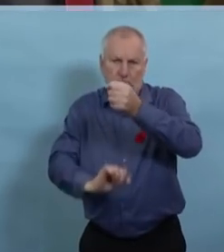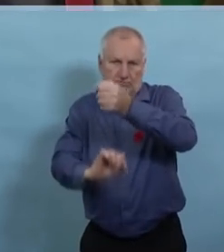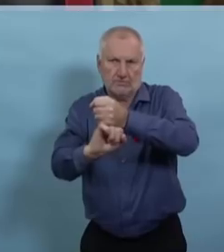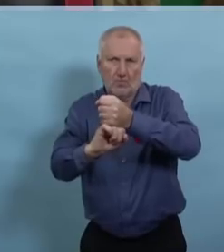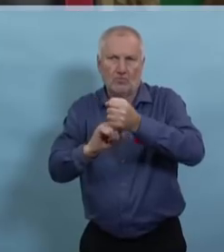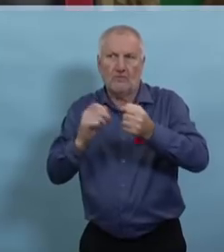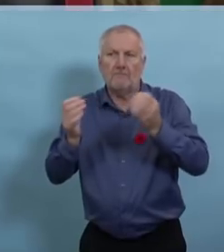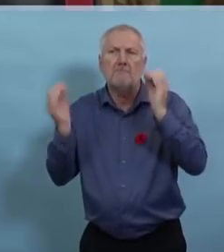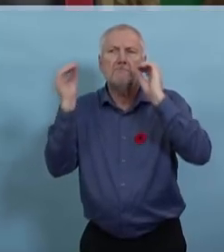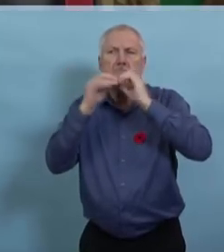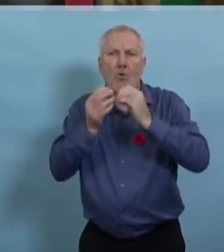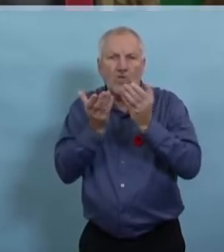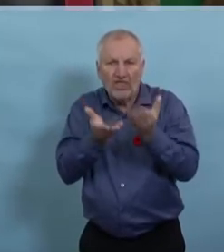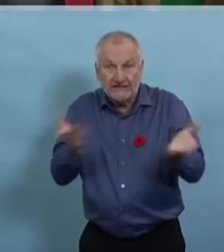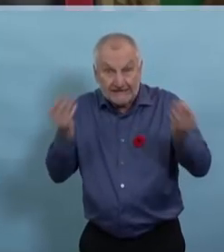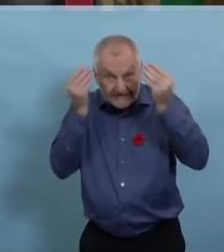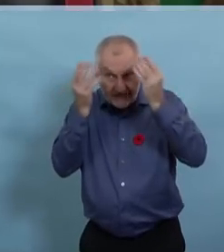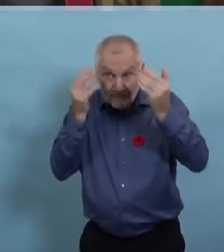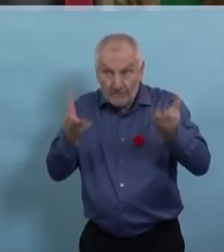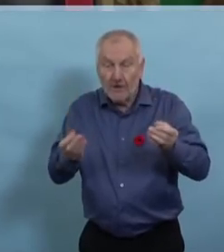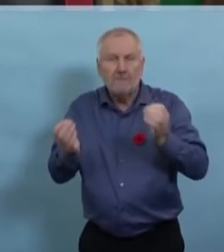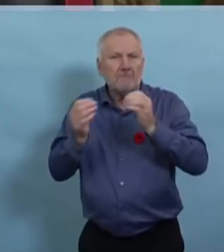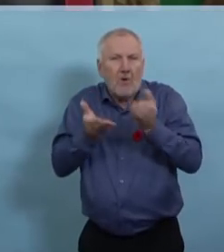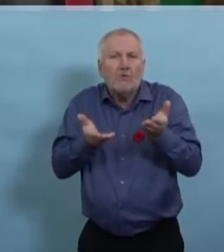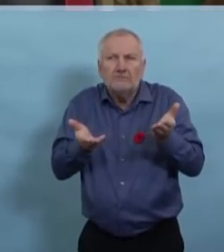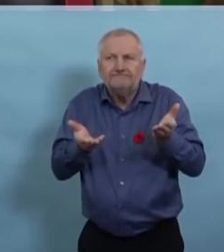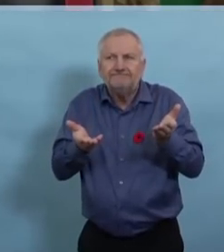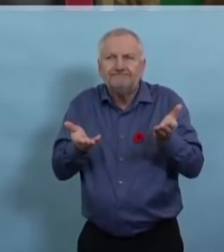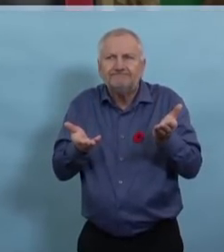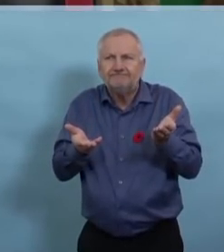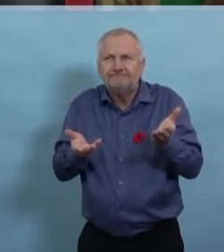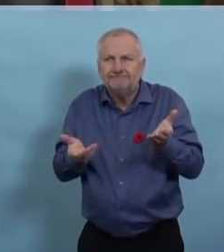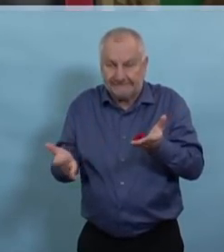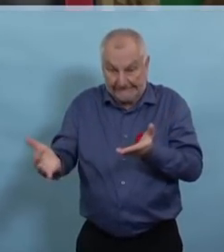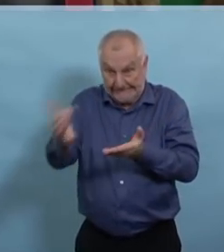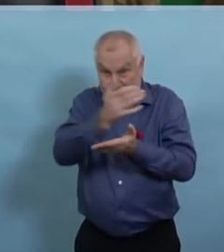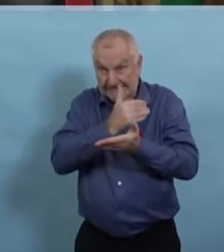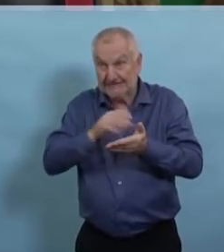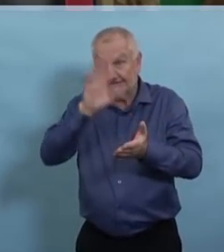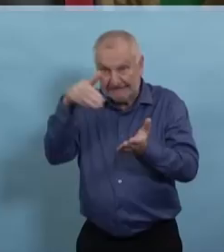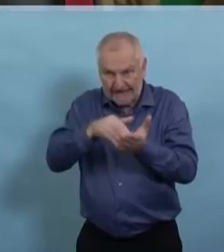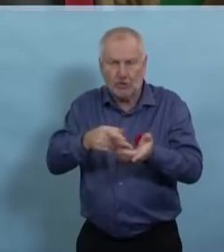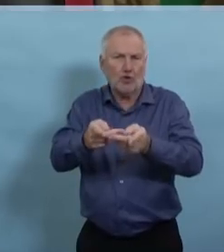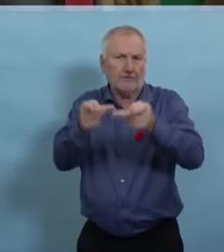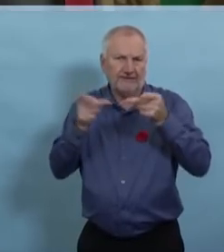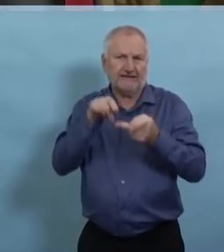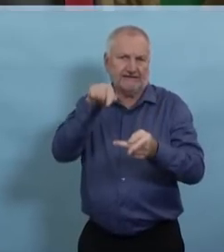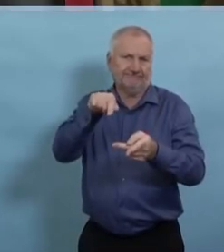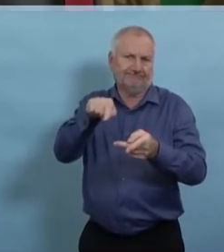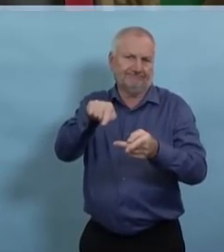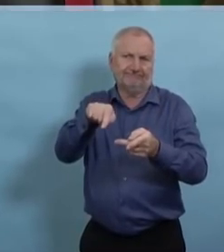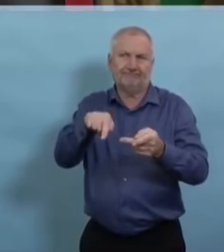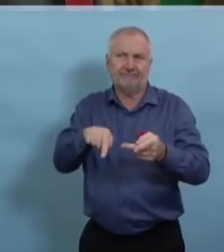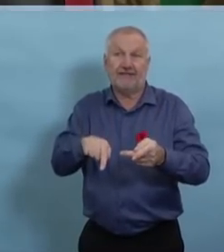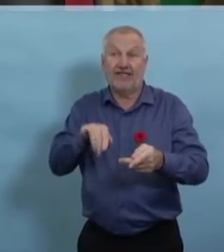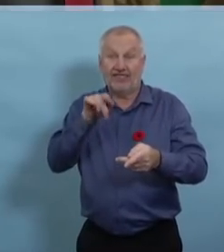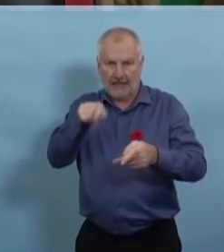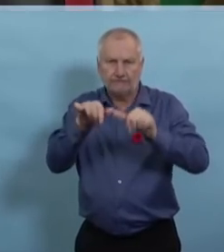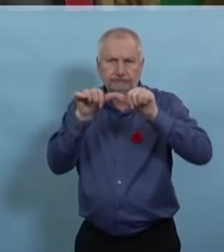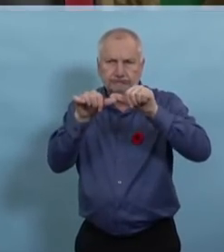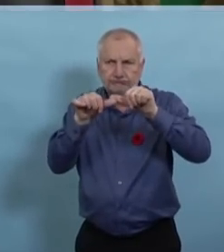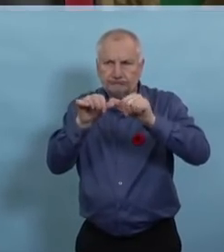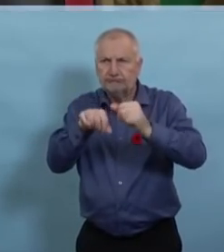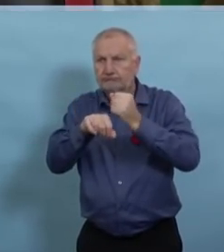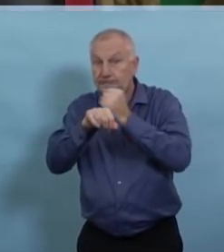try to convert their classrooms from in-person to online. And so the methods and pedagogy